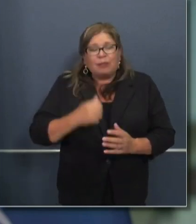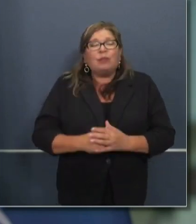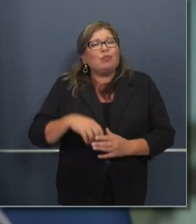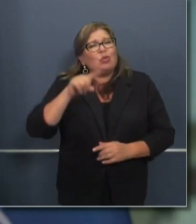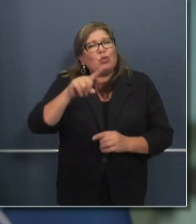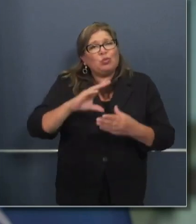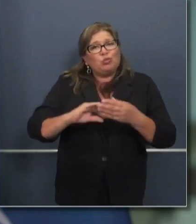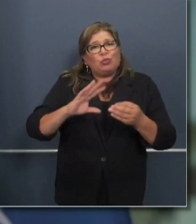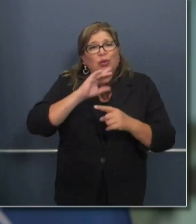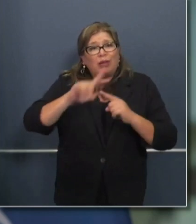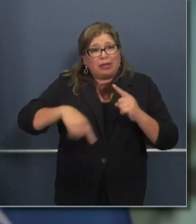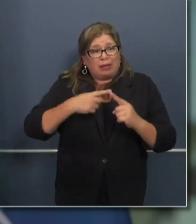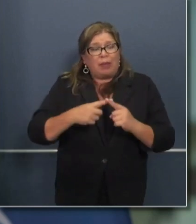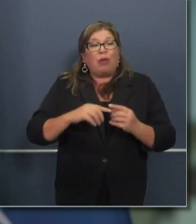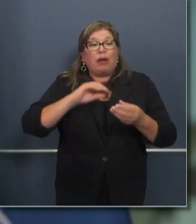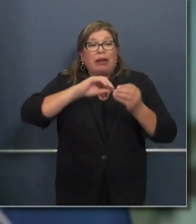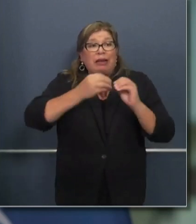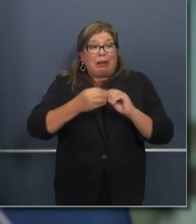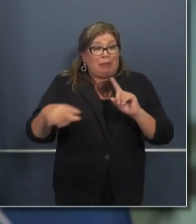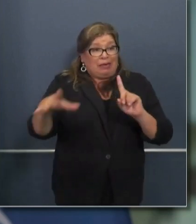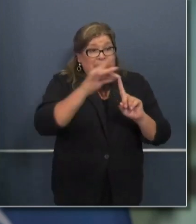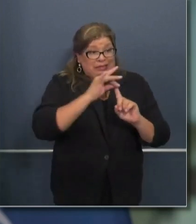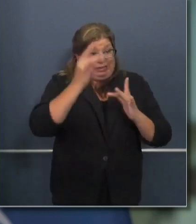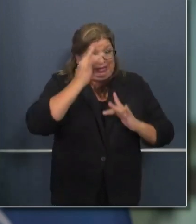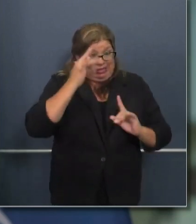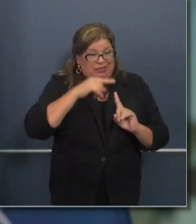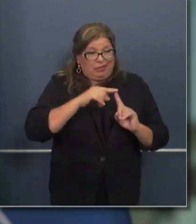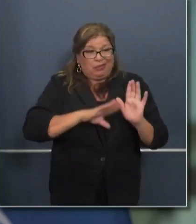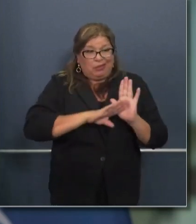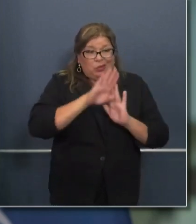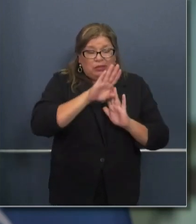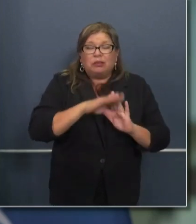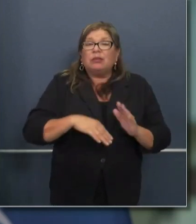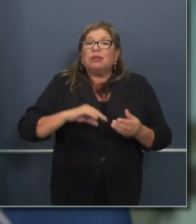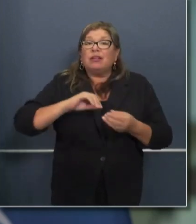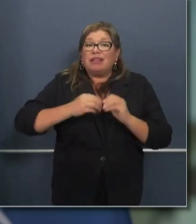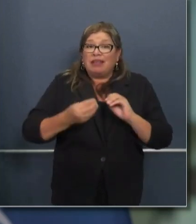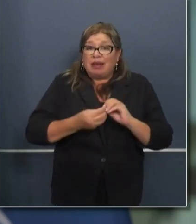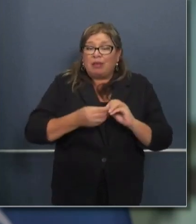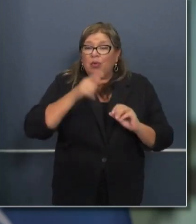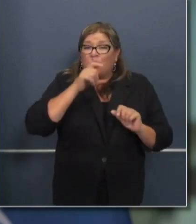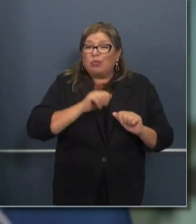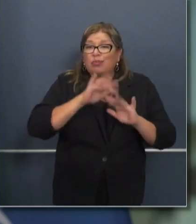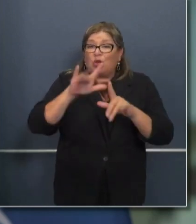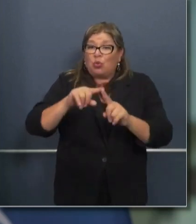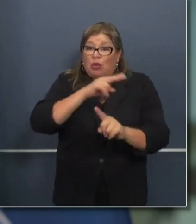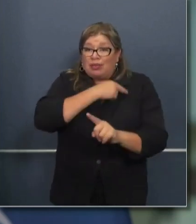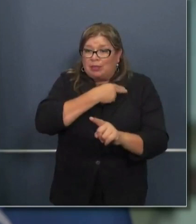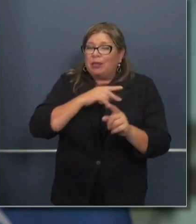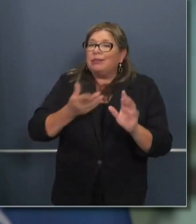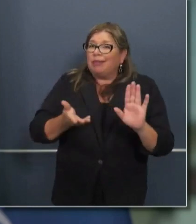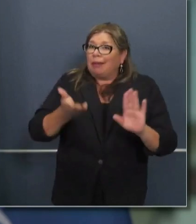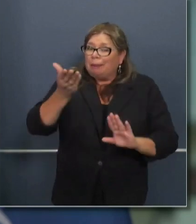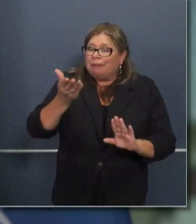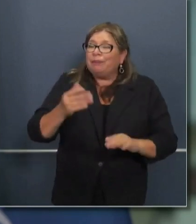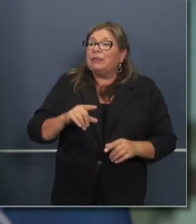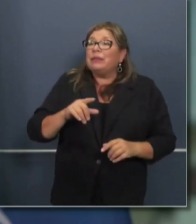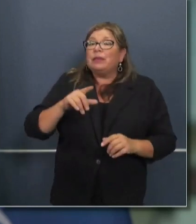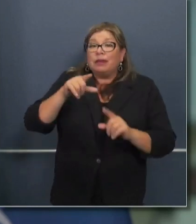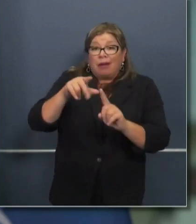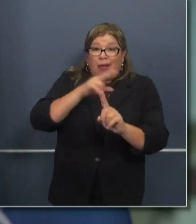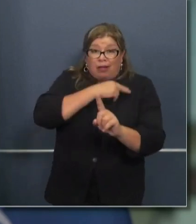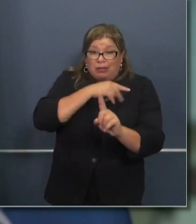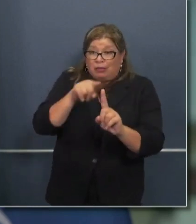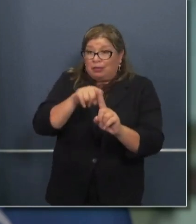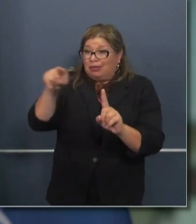how seriously are you, or how worried are you about the new infections and hospitalizations? And is it safe to